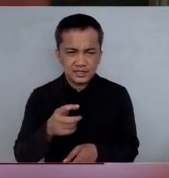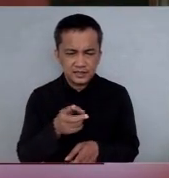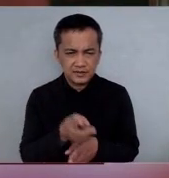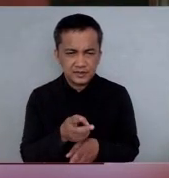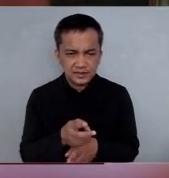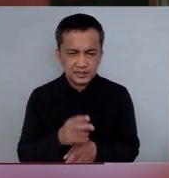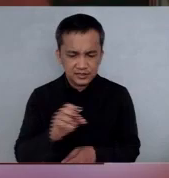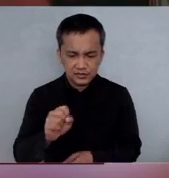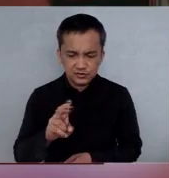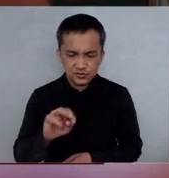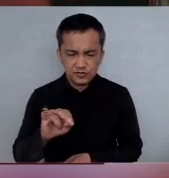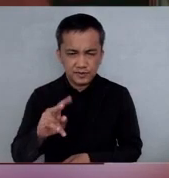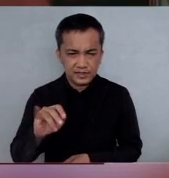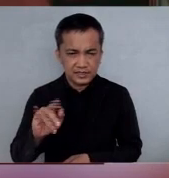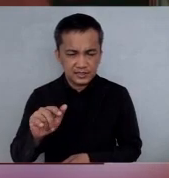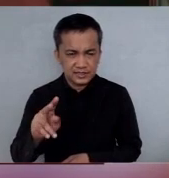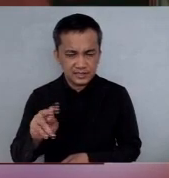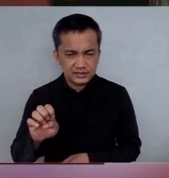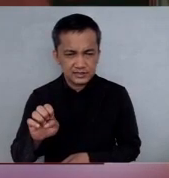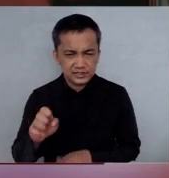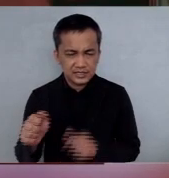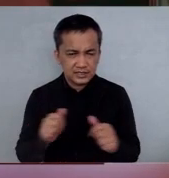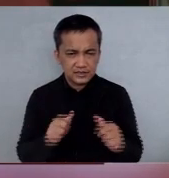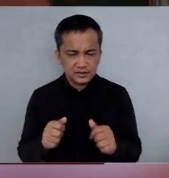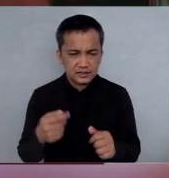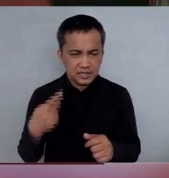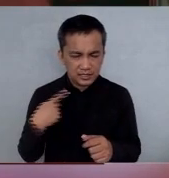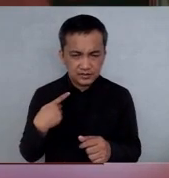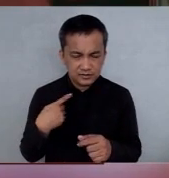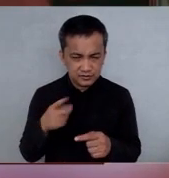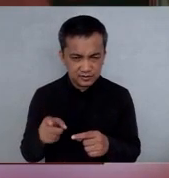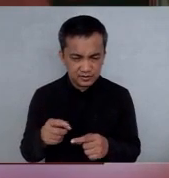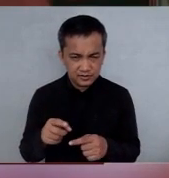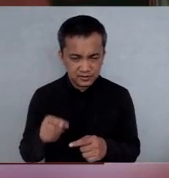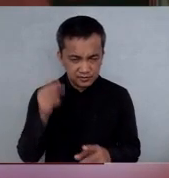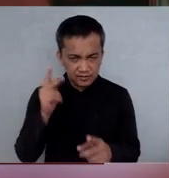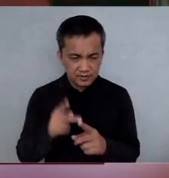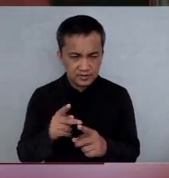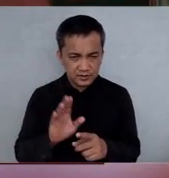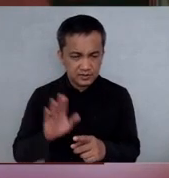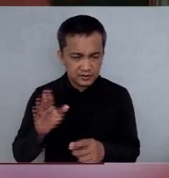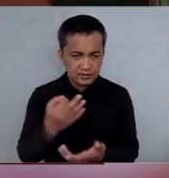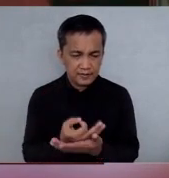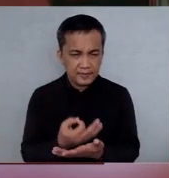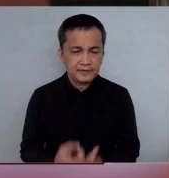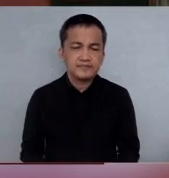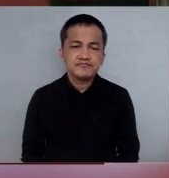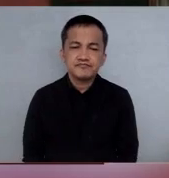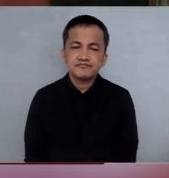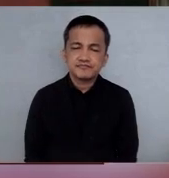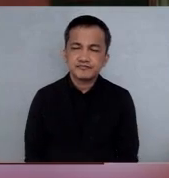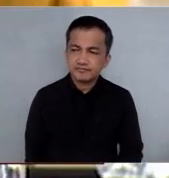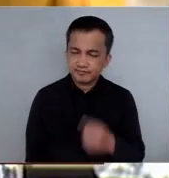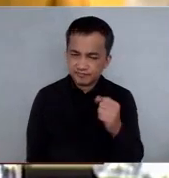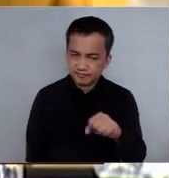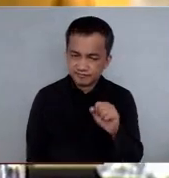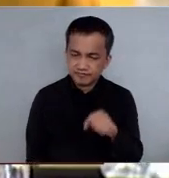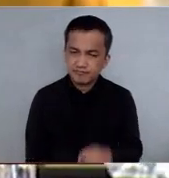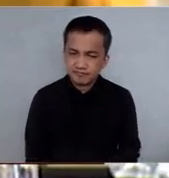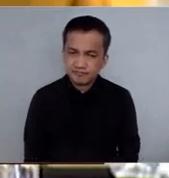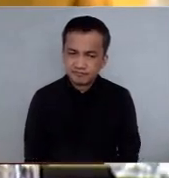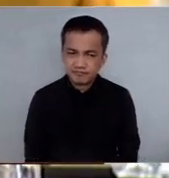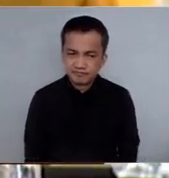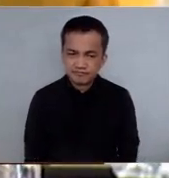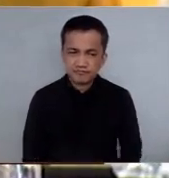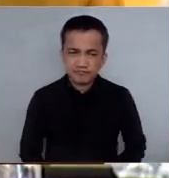activities. So can you confirm that that is the purpose of your funds? Yes, Madam Chair. So this